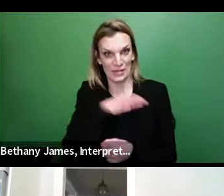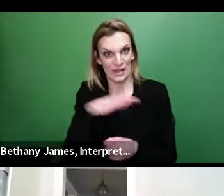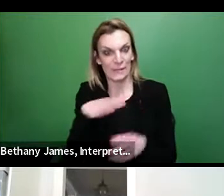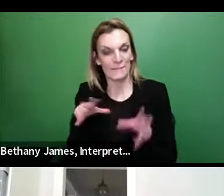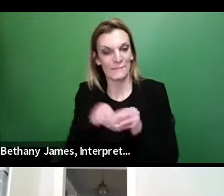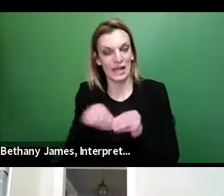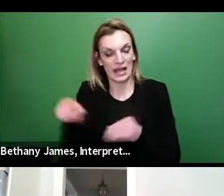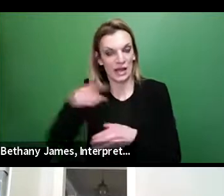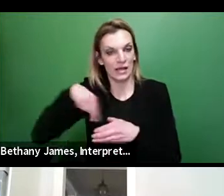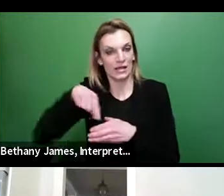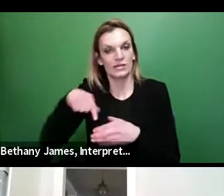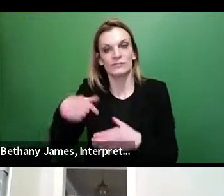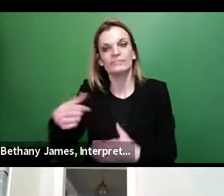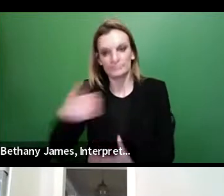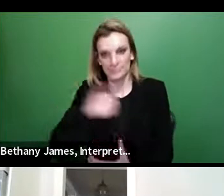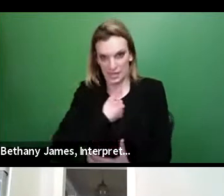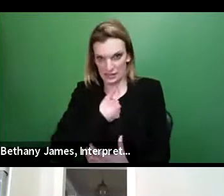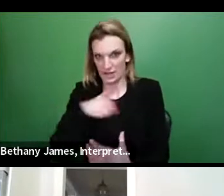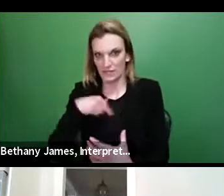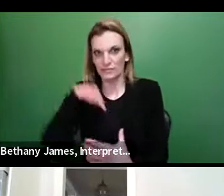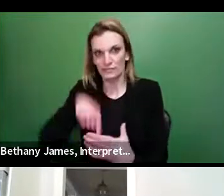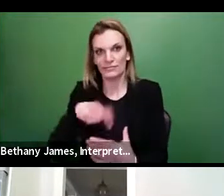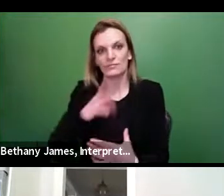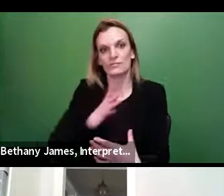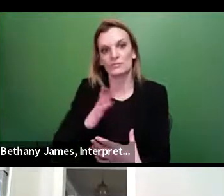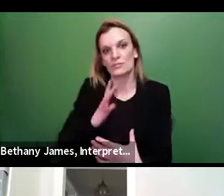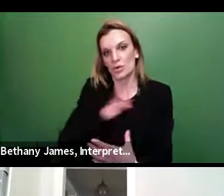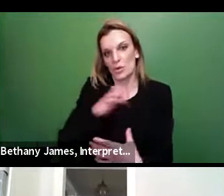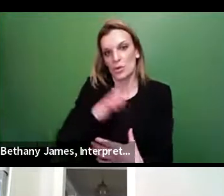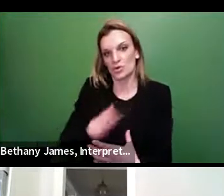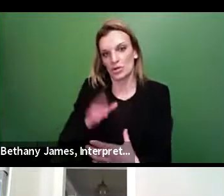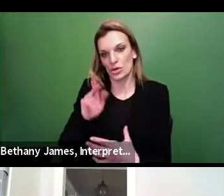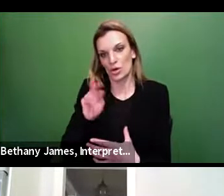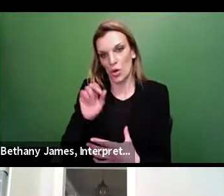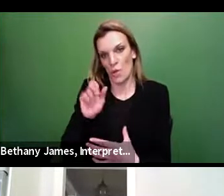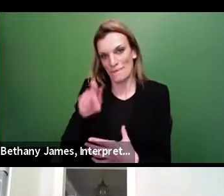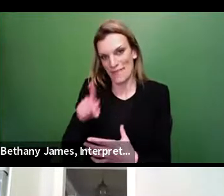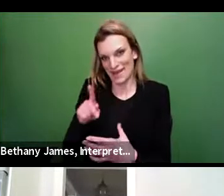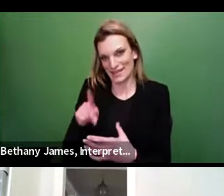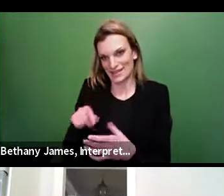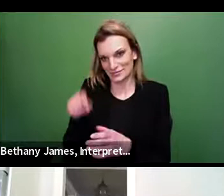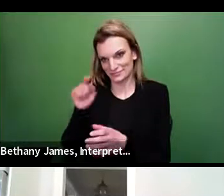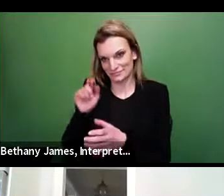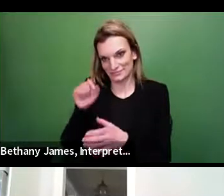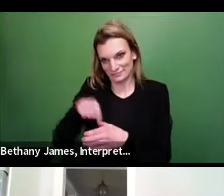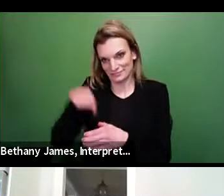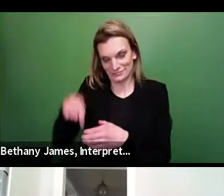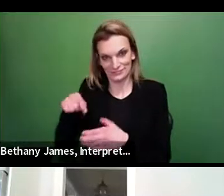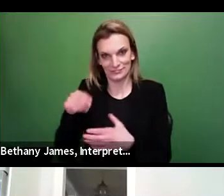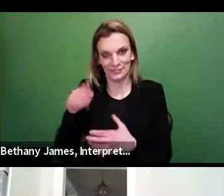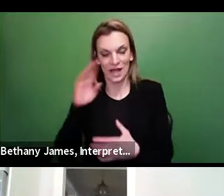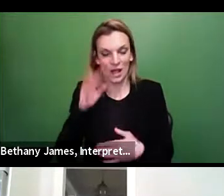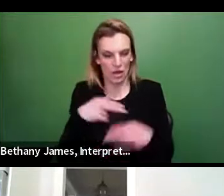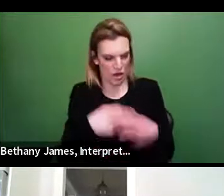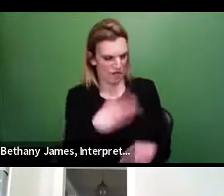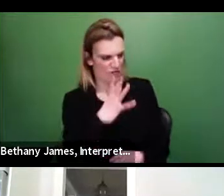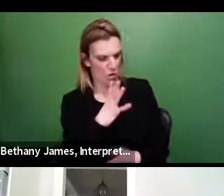myself, former Commissioner Laura Kopak, that's pretty quick to call them former,